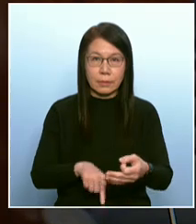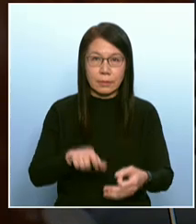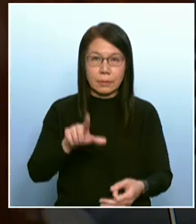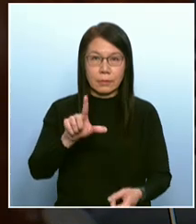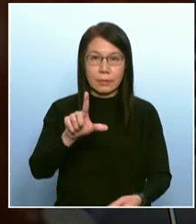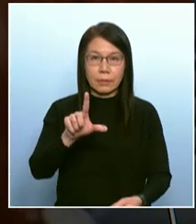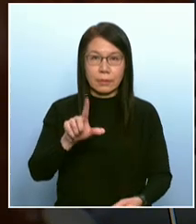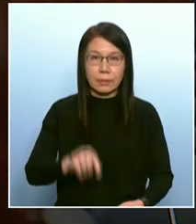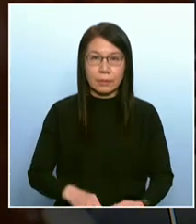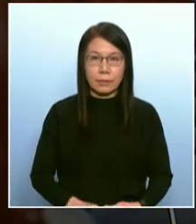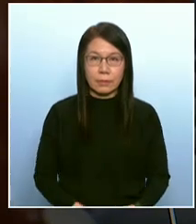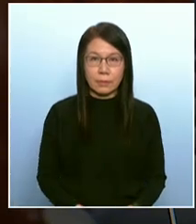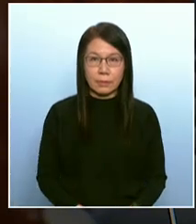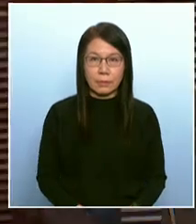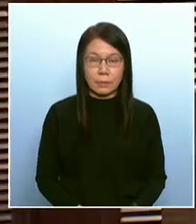Starry Lee.